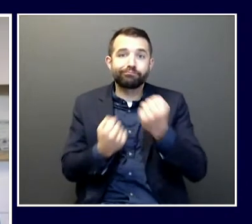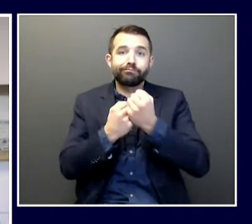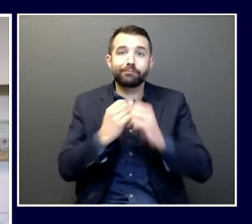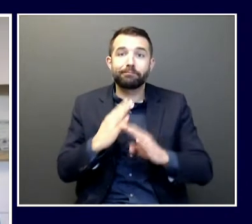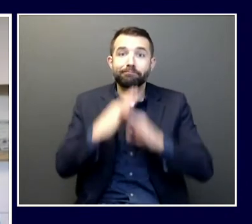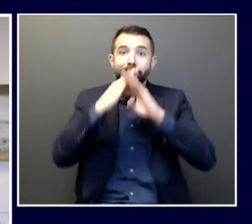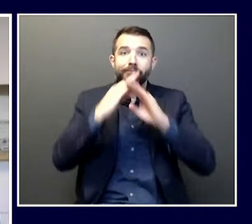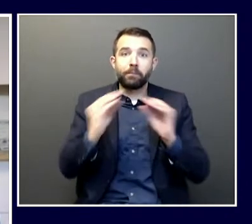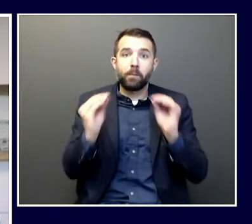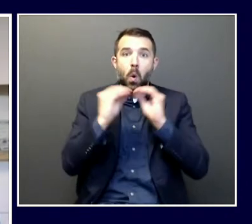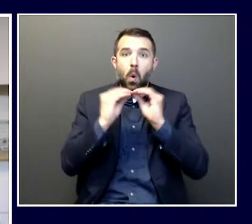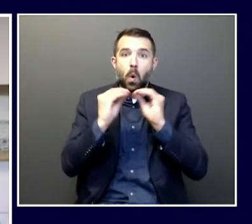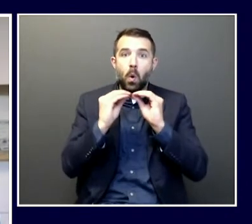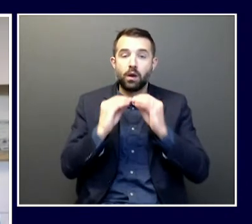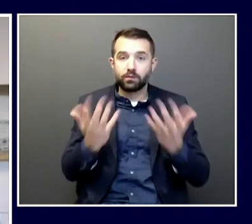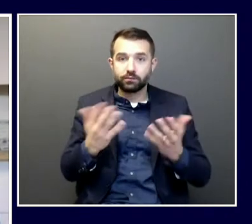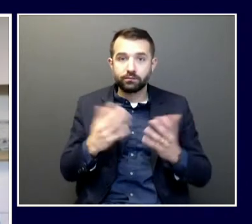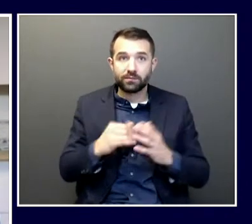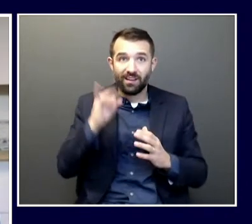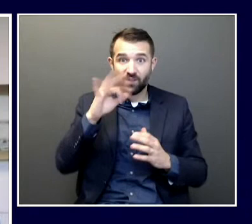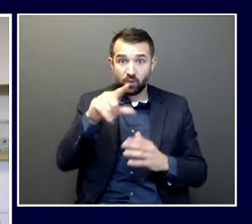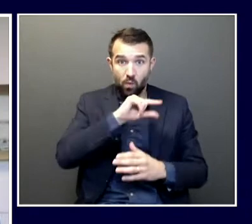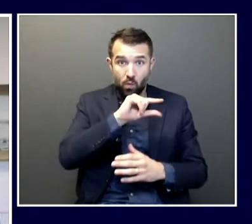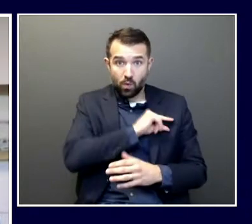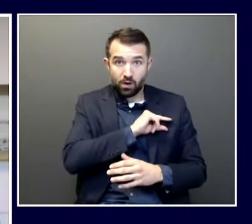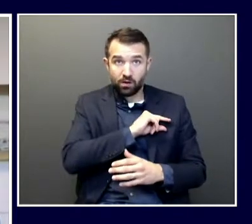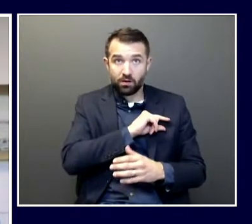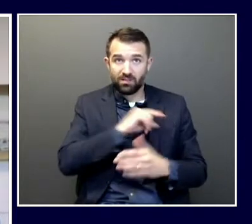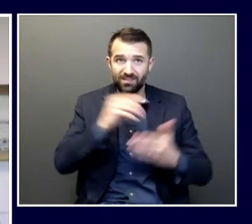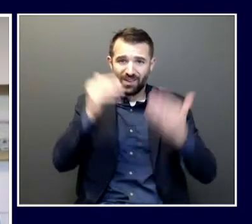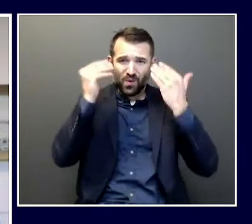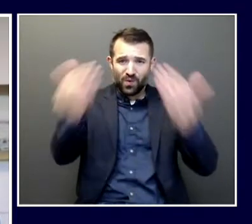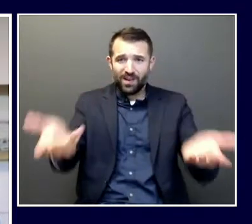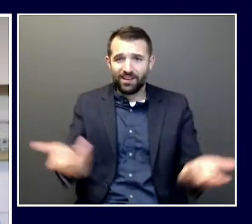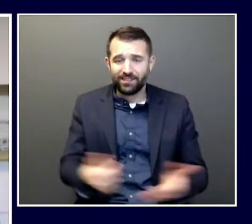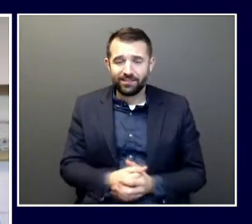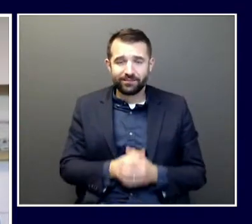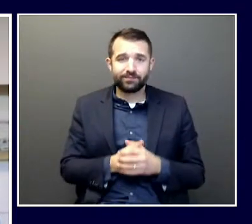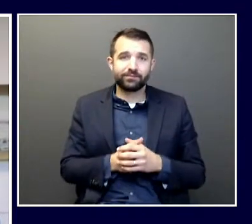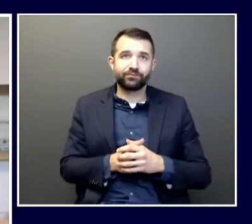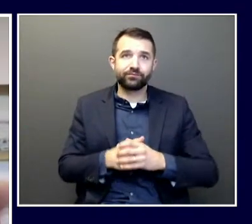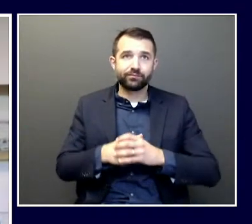are eligible for a booster to go get a booster, but it doesn't change how